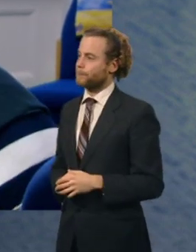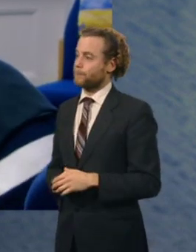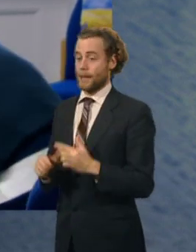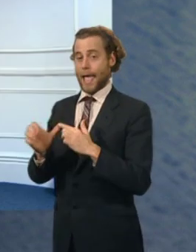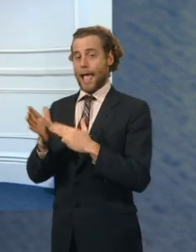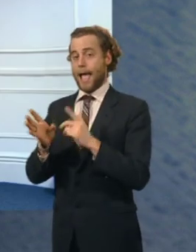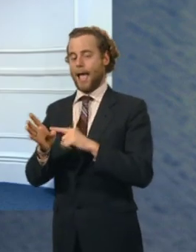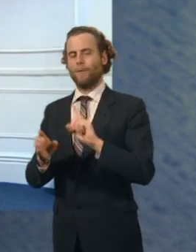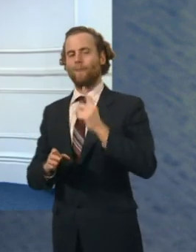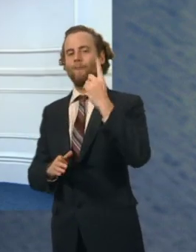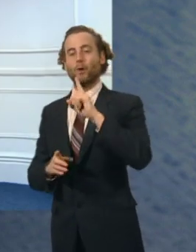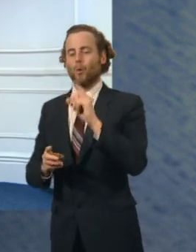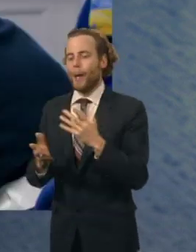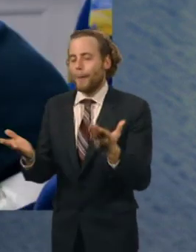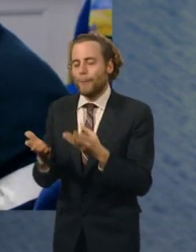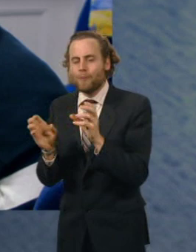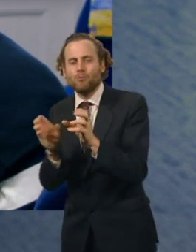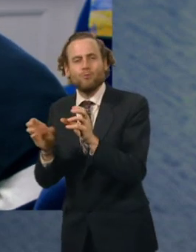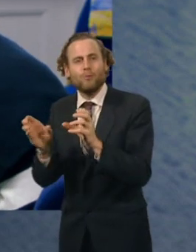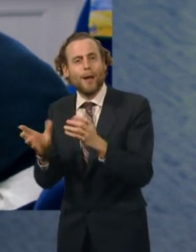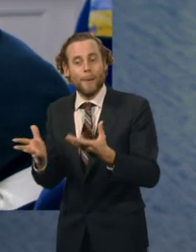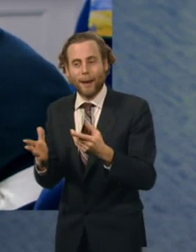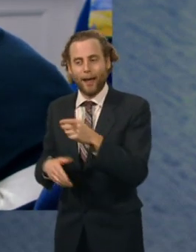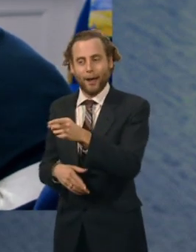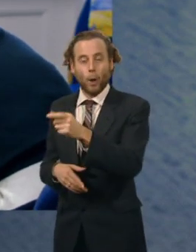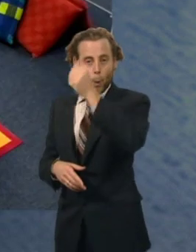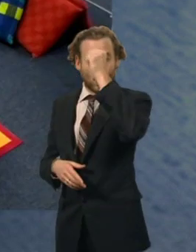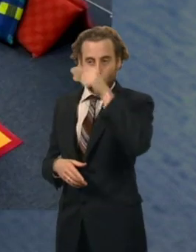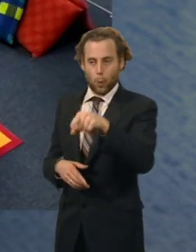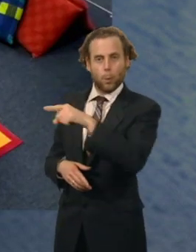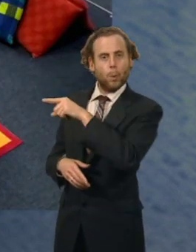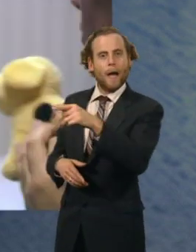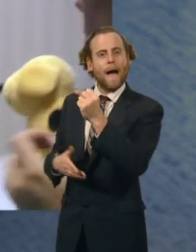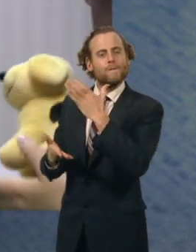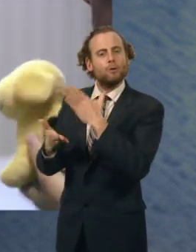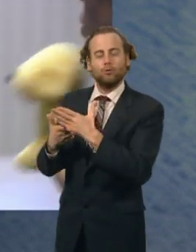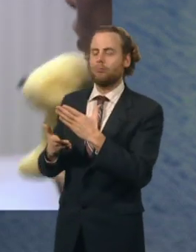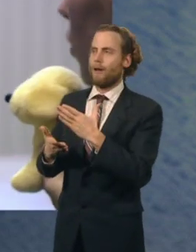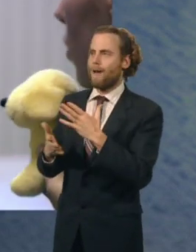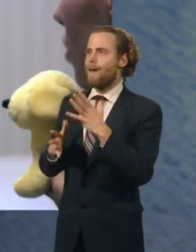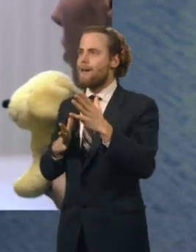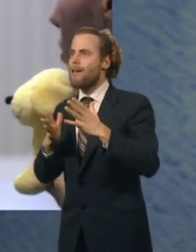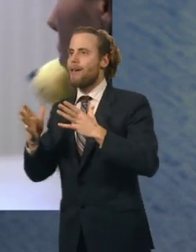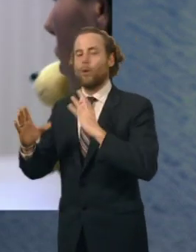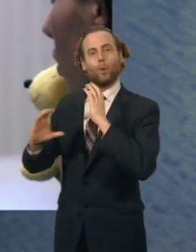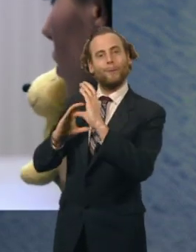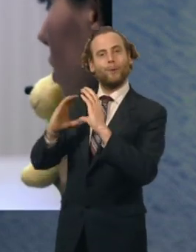Amy starts off playing with Lila. Lila's learning to trust and communicate. Dog.